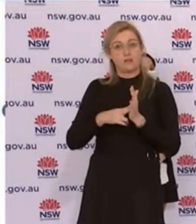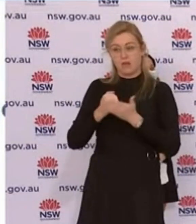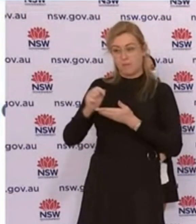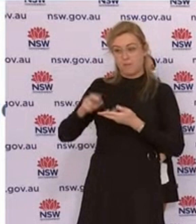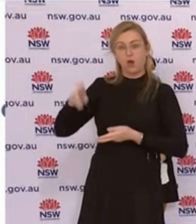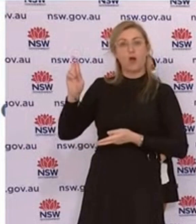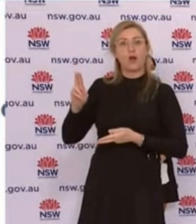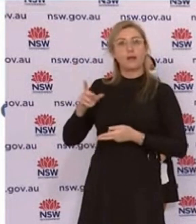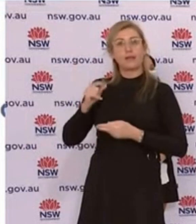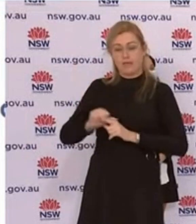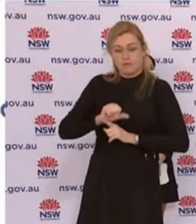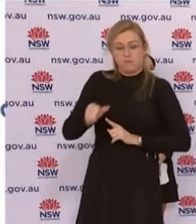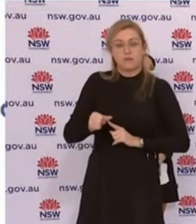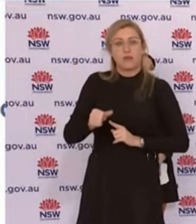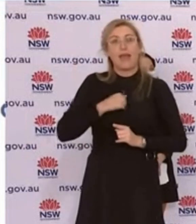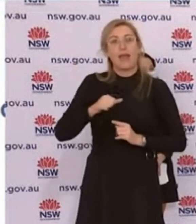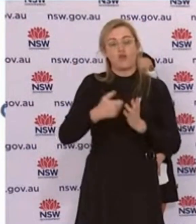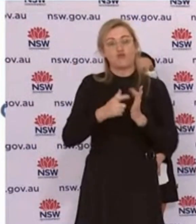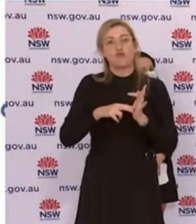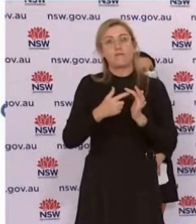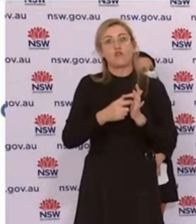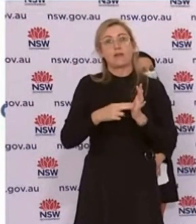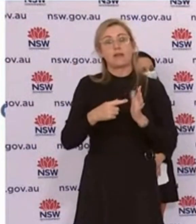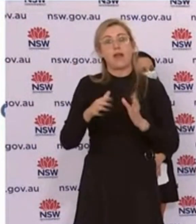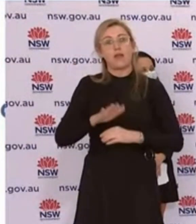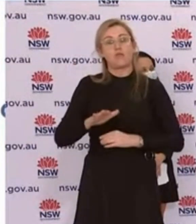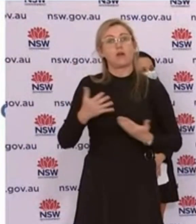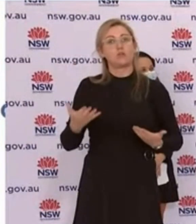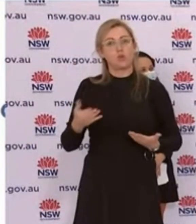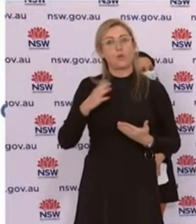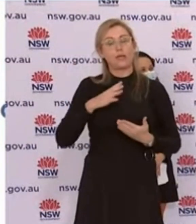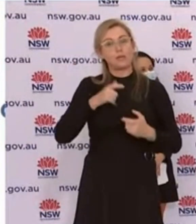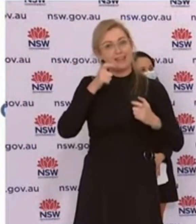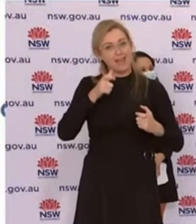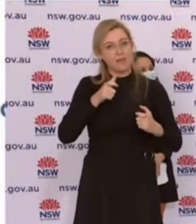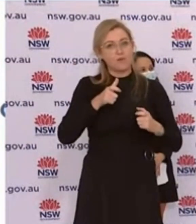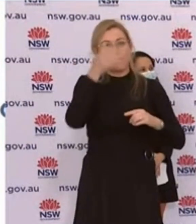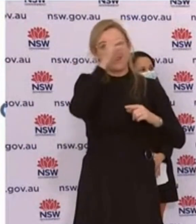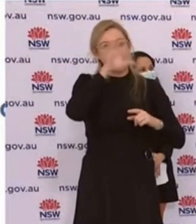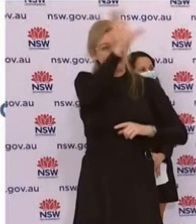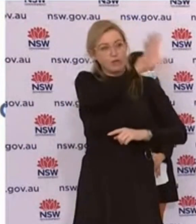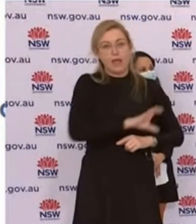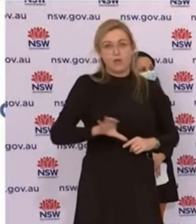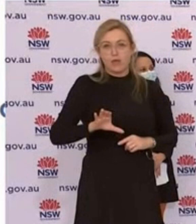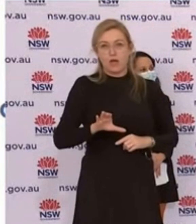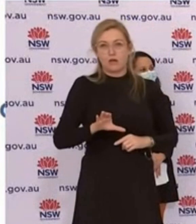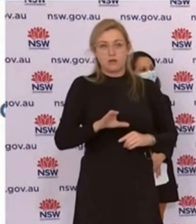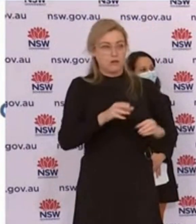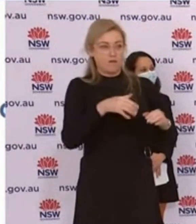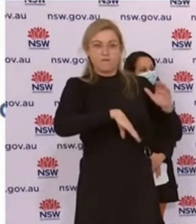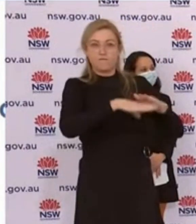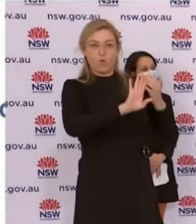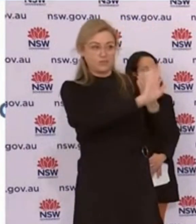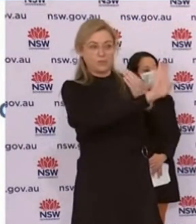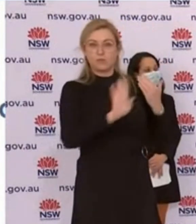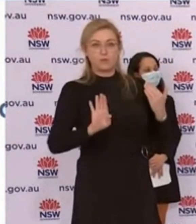therefore there's a threat to the Riverina. So it's very easy to say, let's open a part, but no part in regional or community in regional New South Wales is an island. And